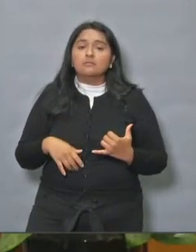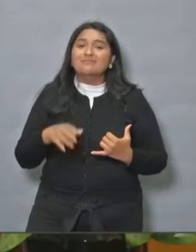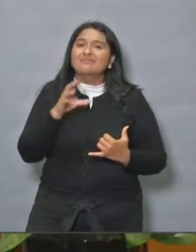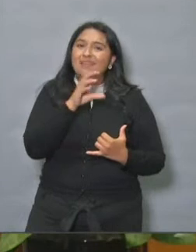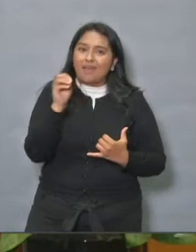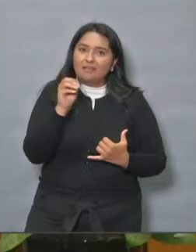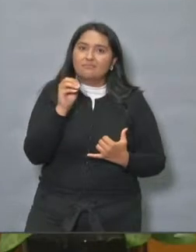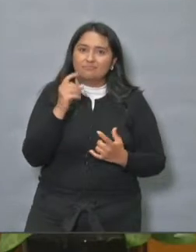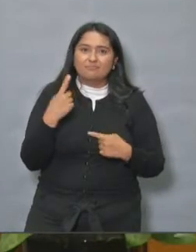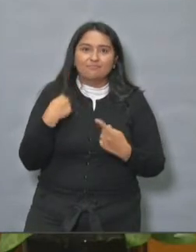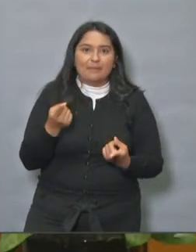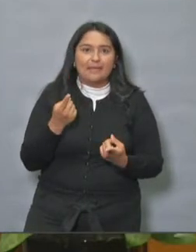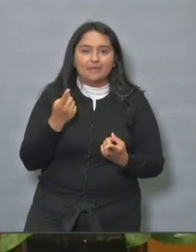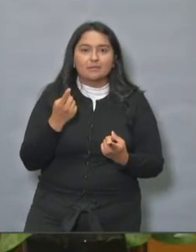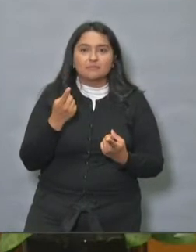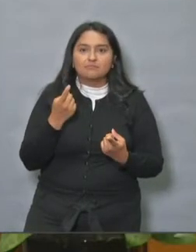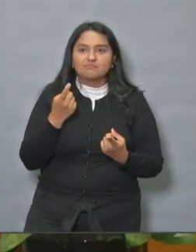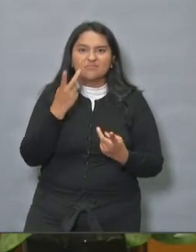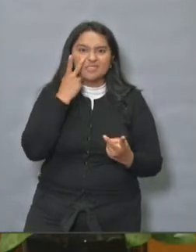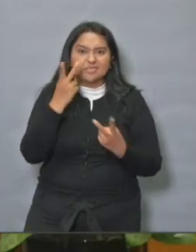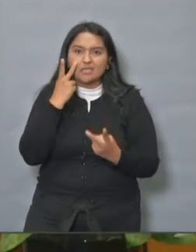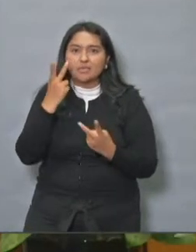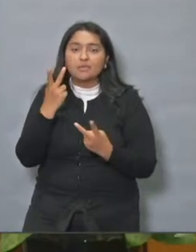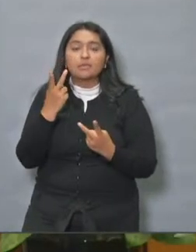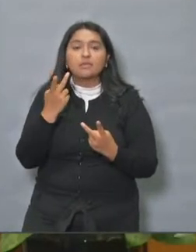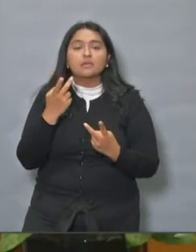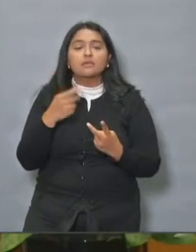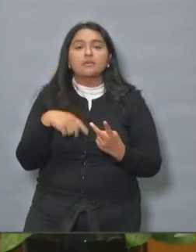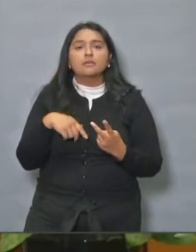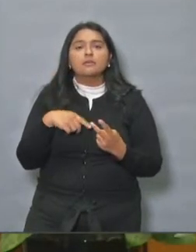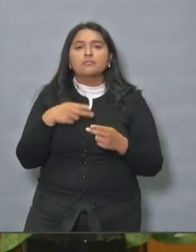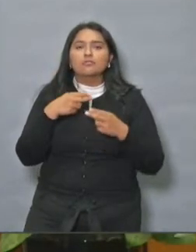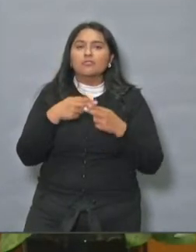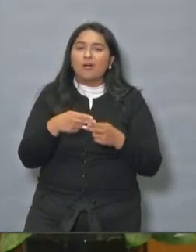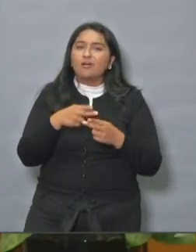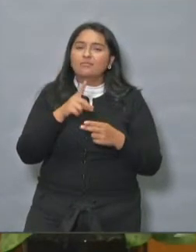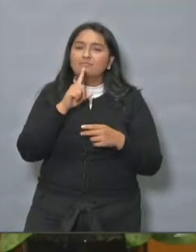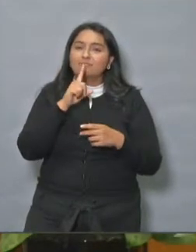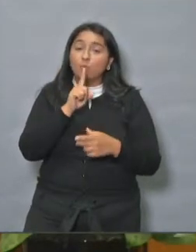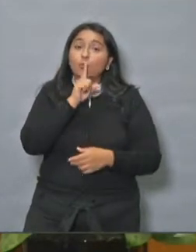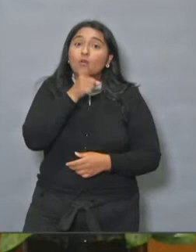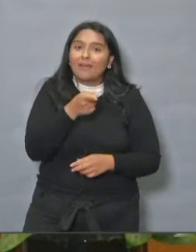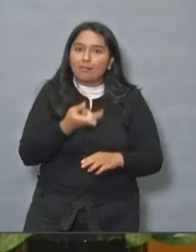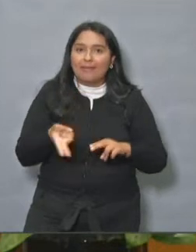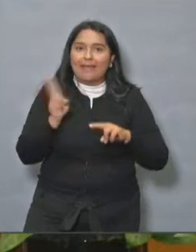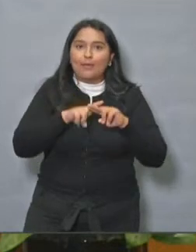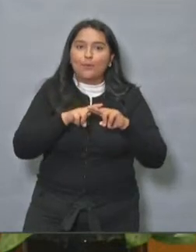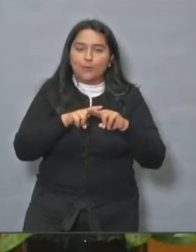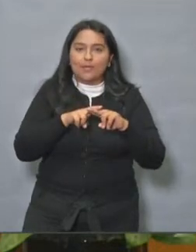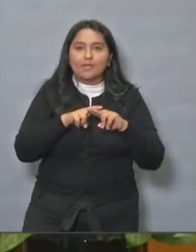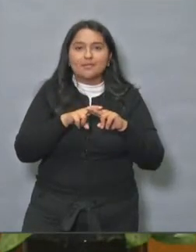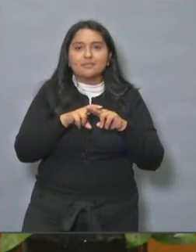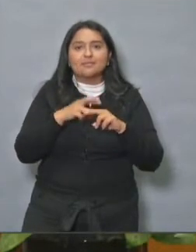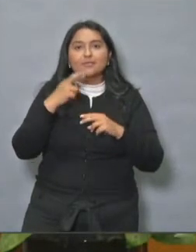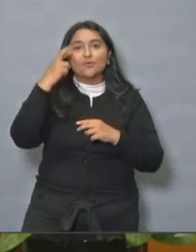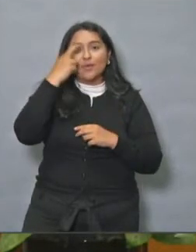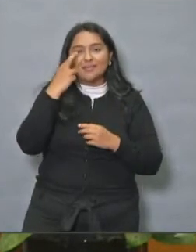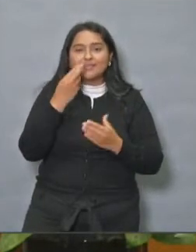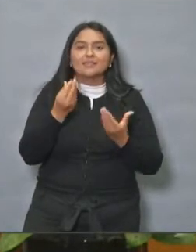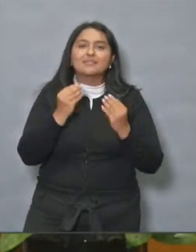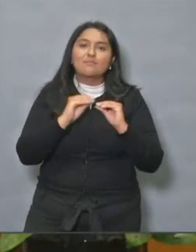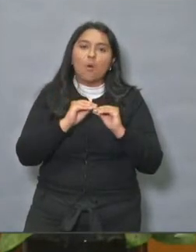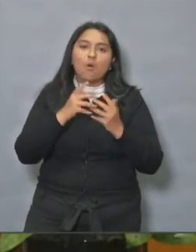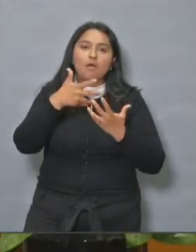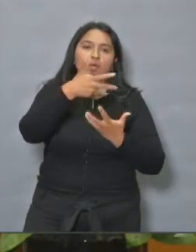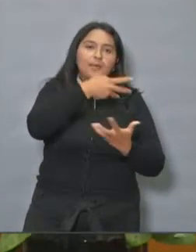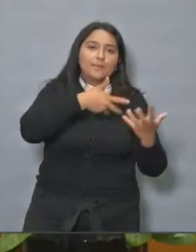think what we've been seeing all along, is what I would call a real increase that's attributed to, in fact, more community